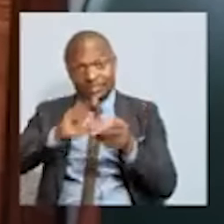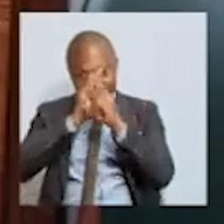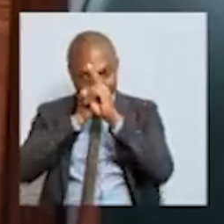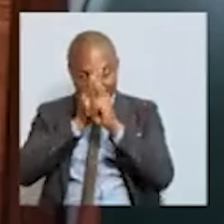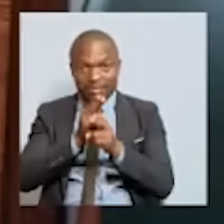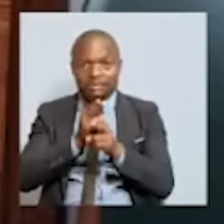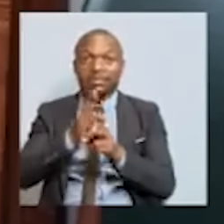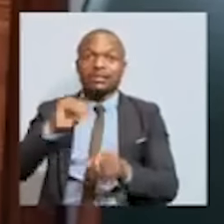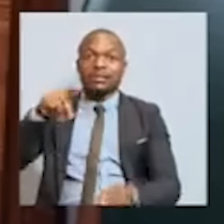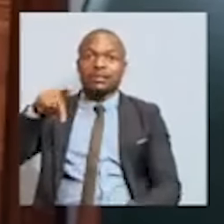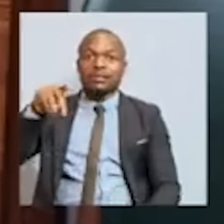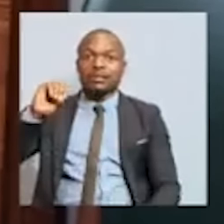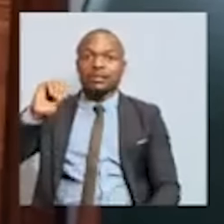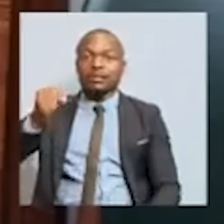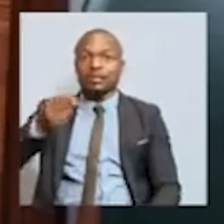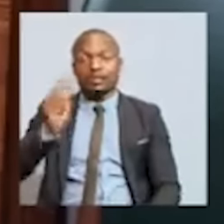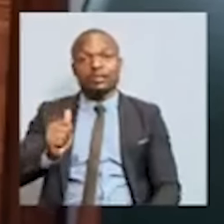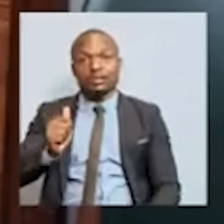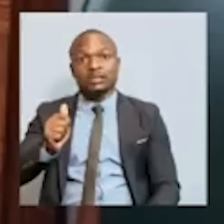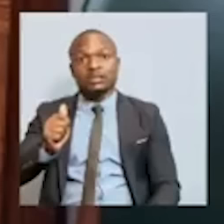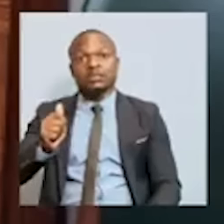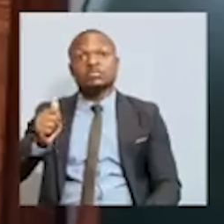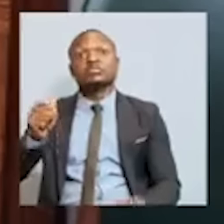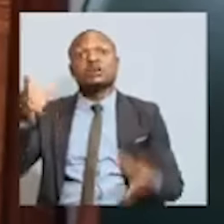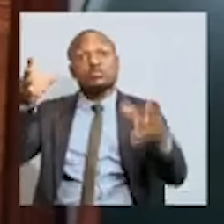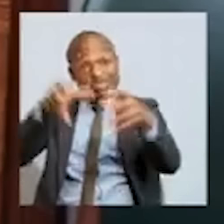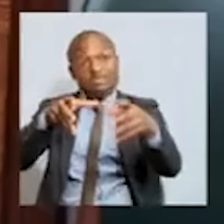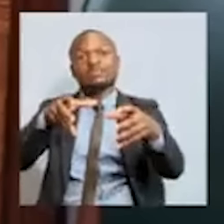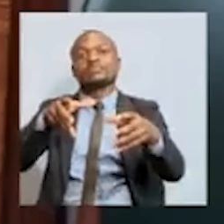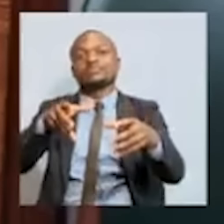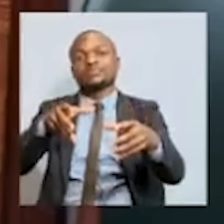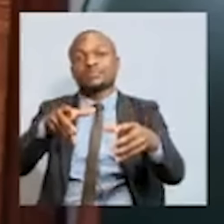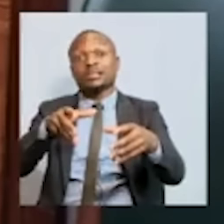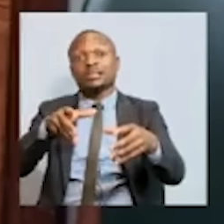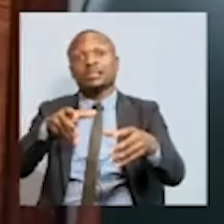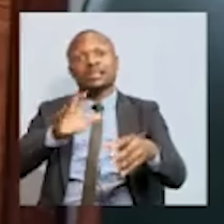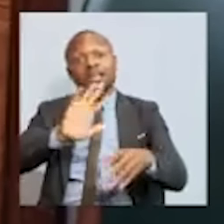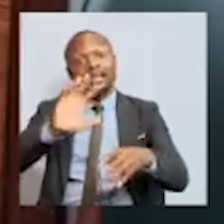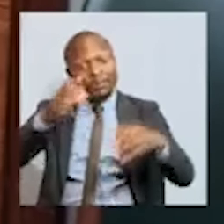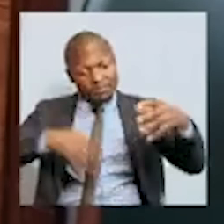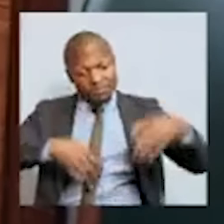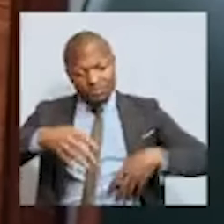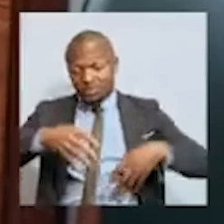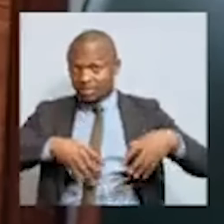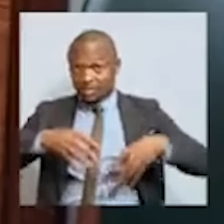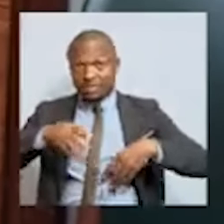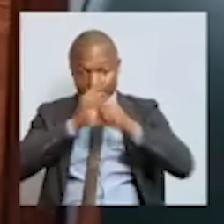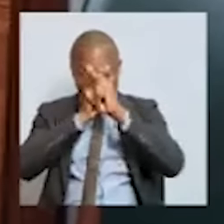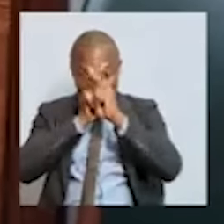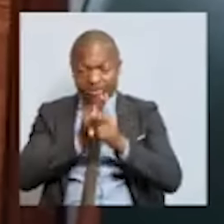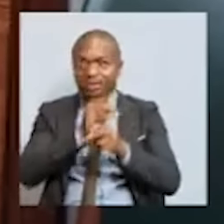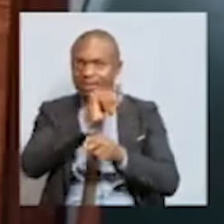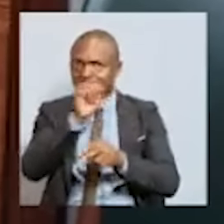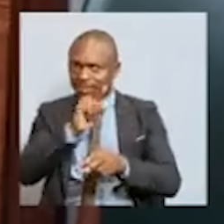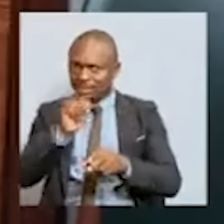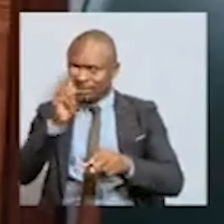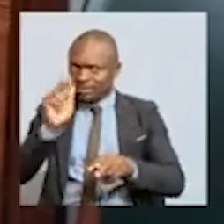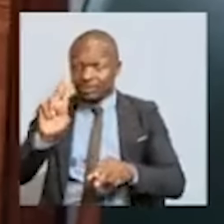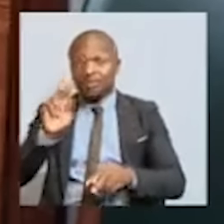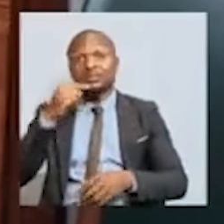for allegedly strangling him. In his complaint, Mr. Munir Zulu MP alleged that